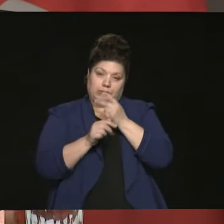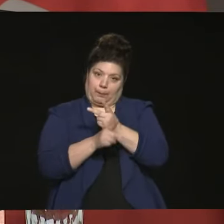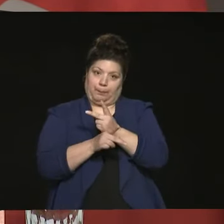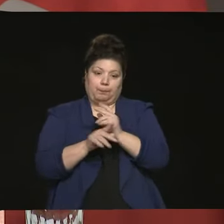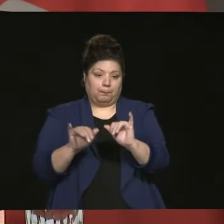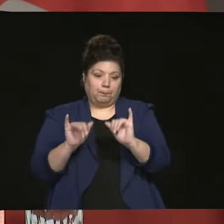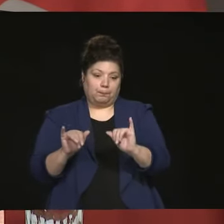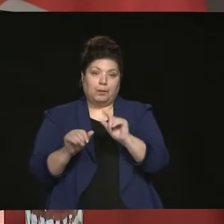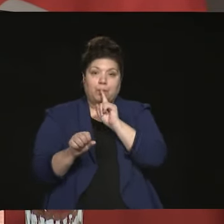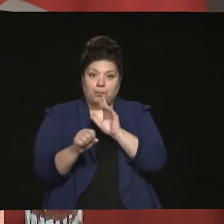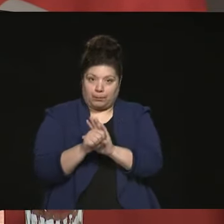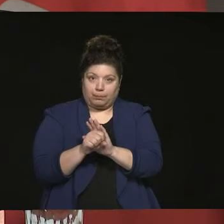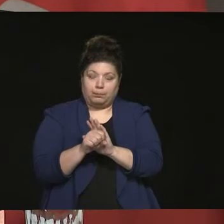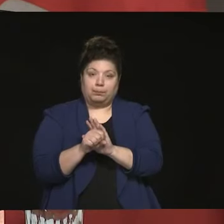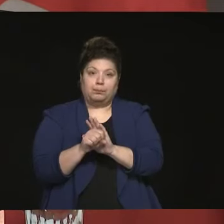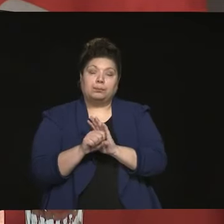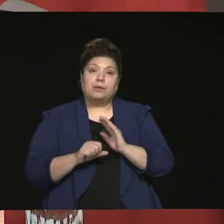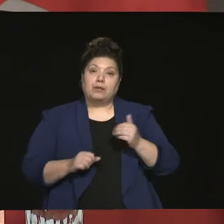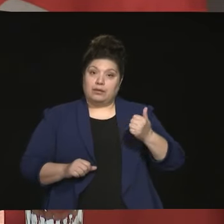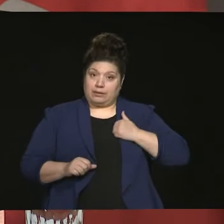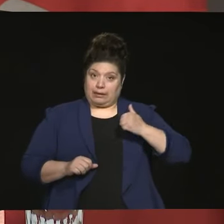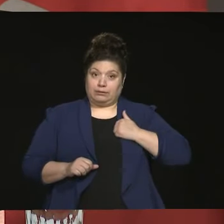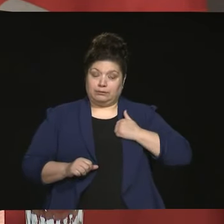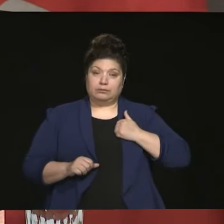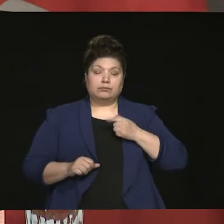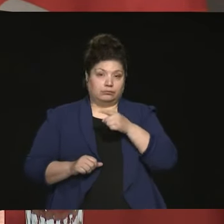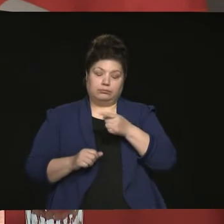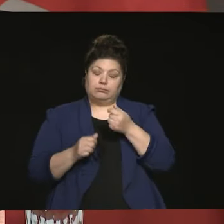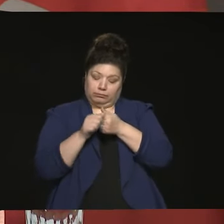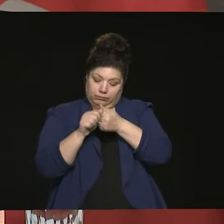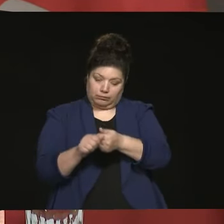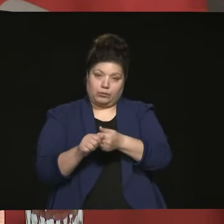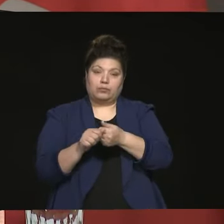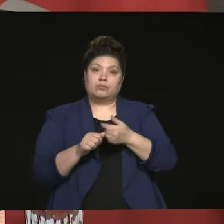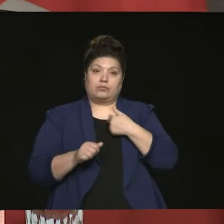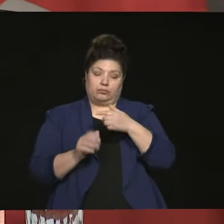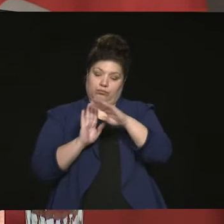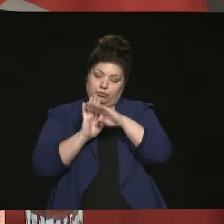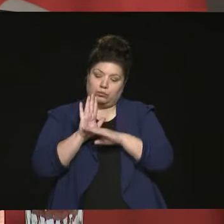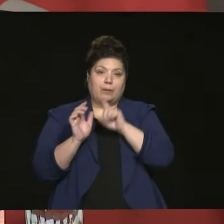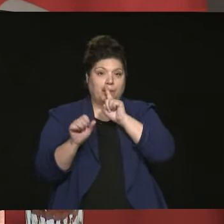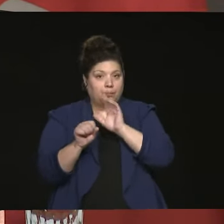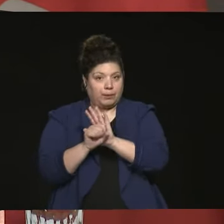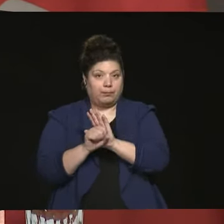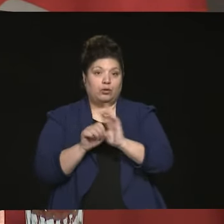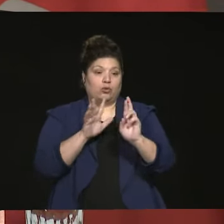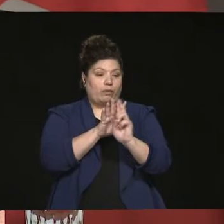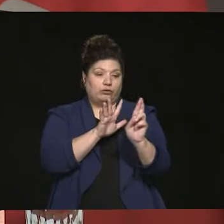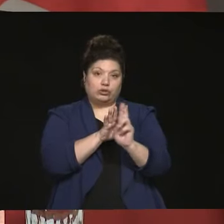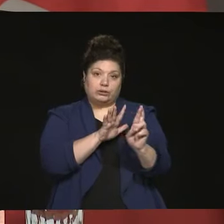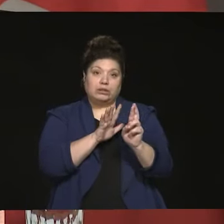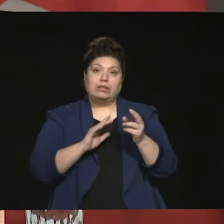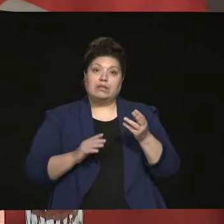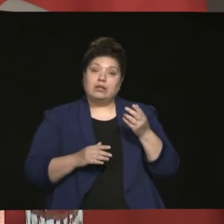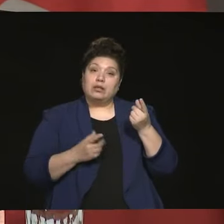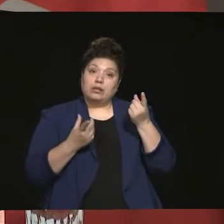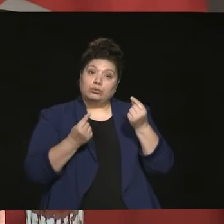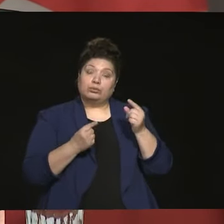Canada is upholding its commitments. We have redirected individuals back towards the United